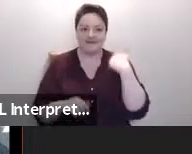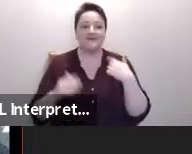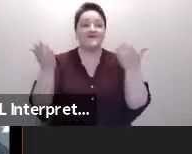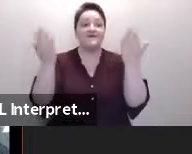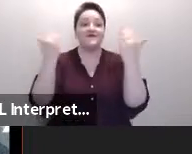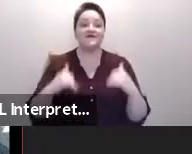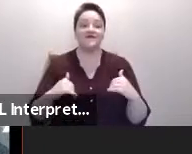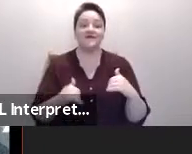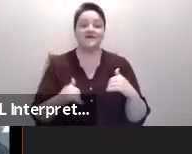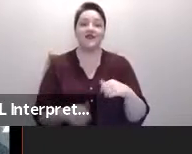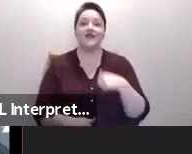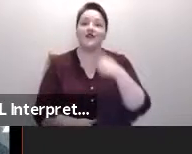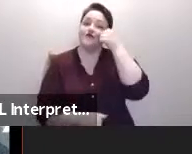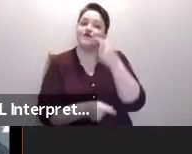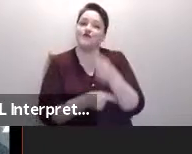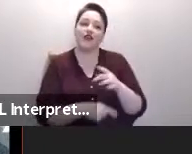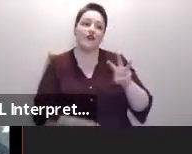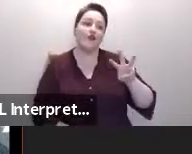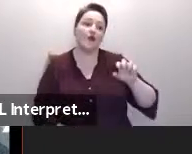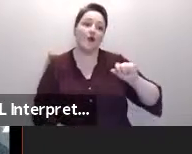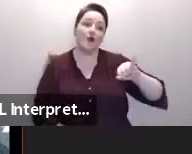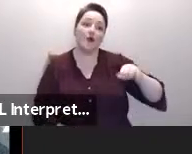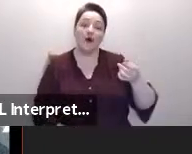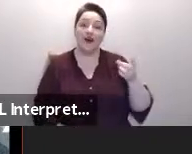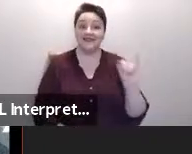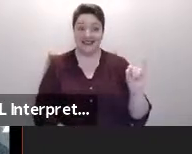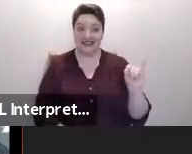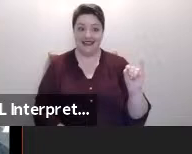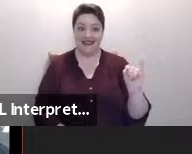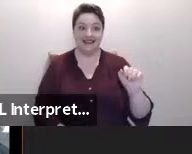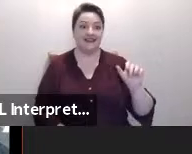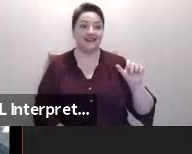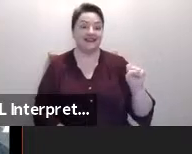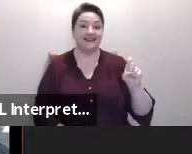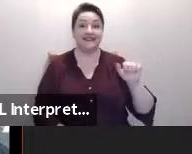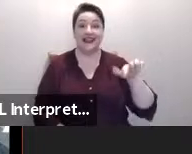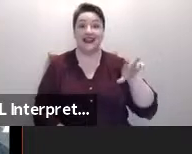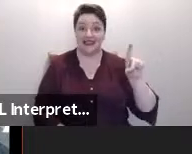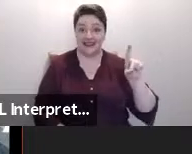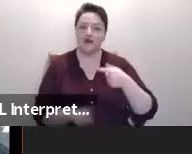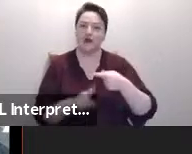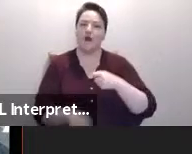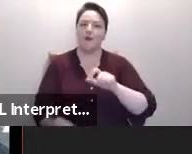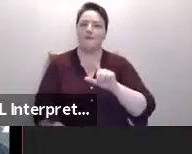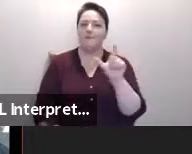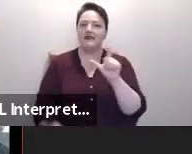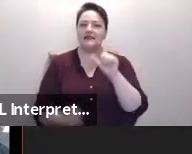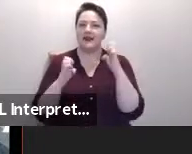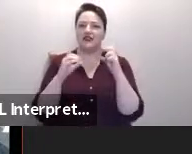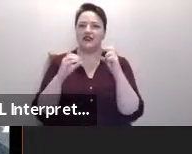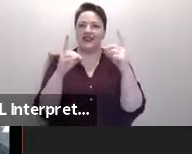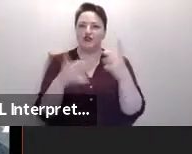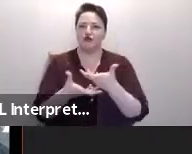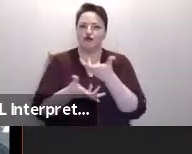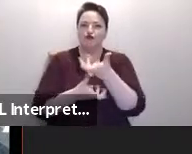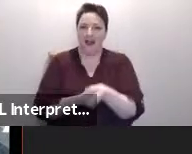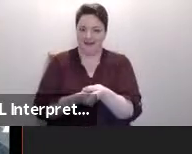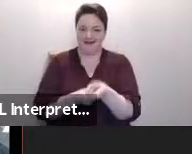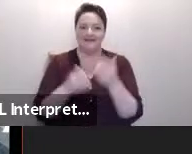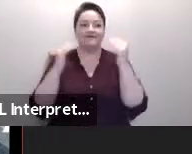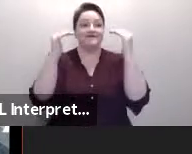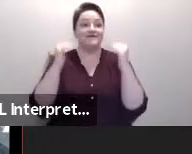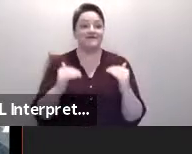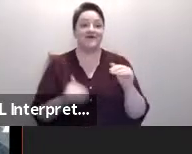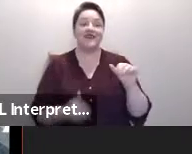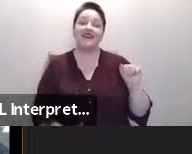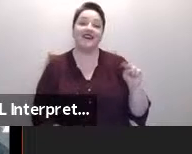Waji Saeed from the Muslim Educational Trust. We have